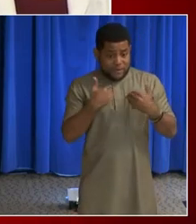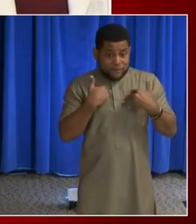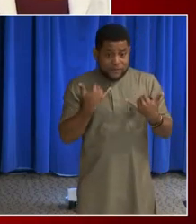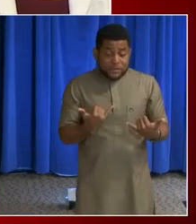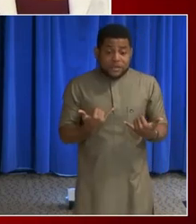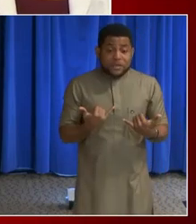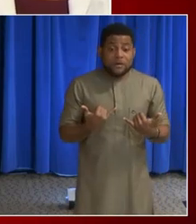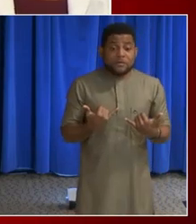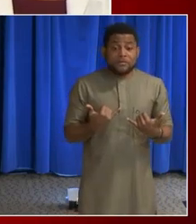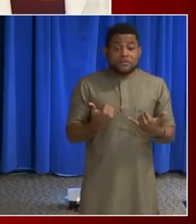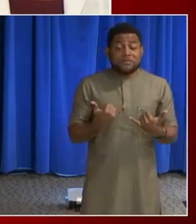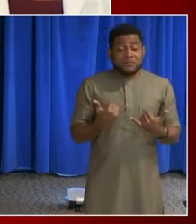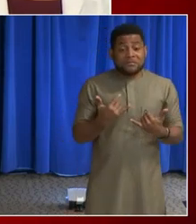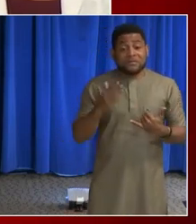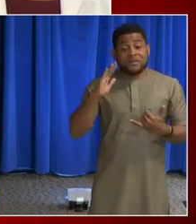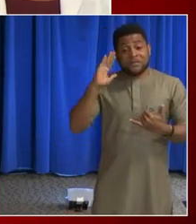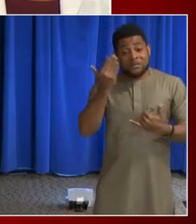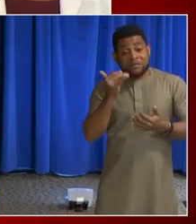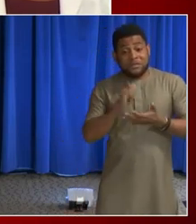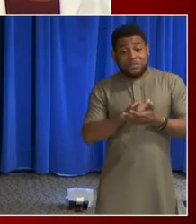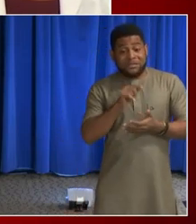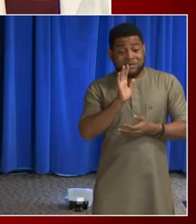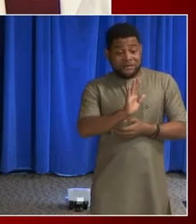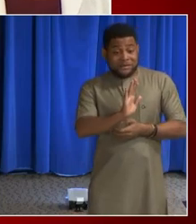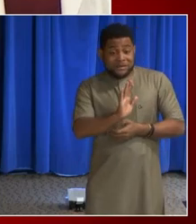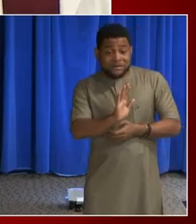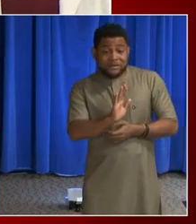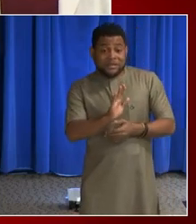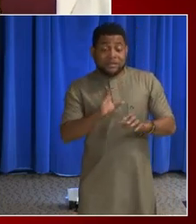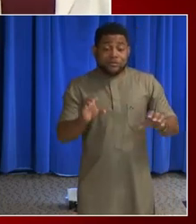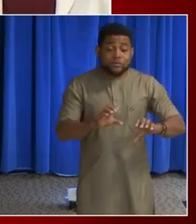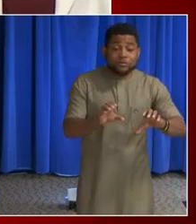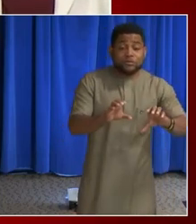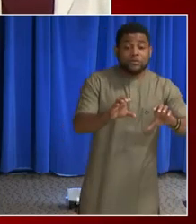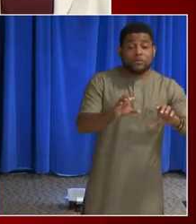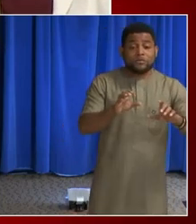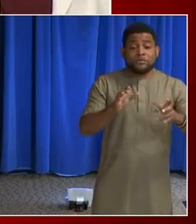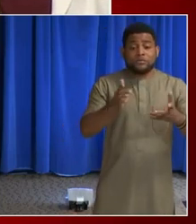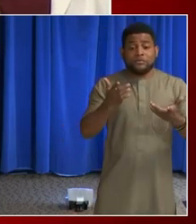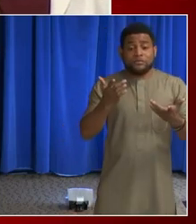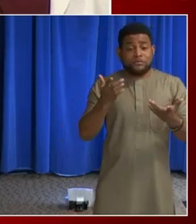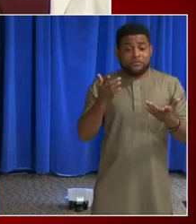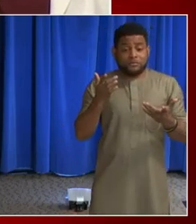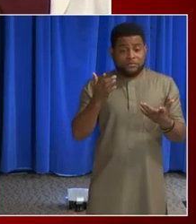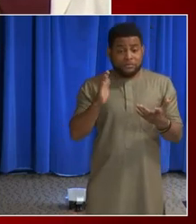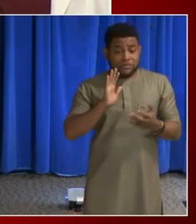it appears that his actions certainly